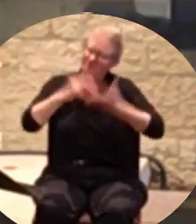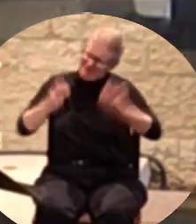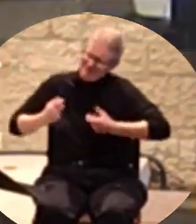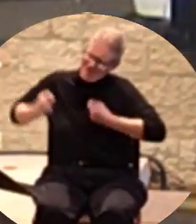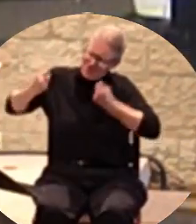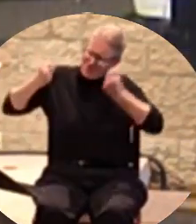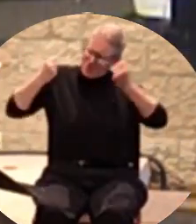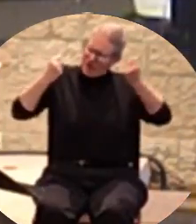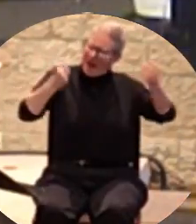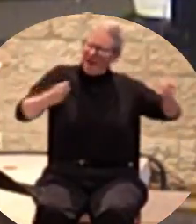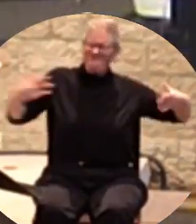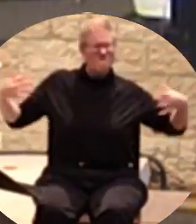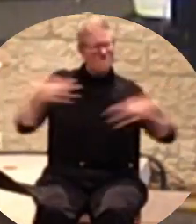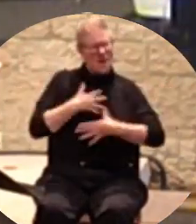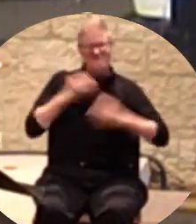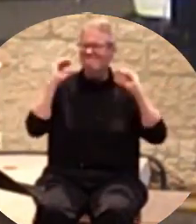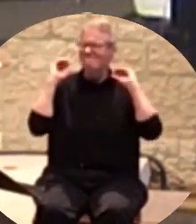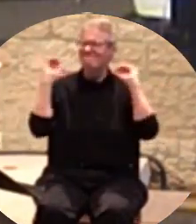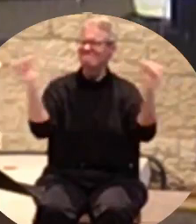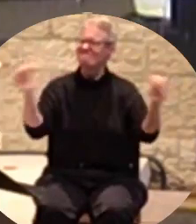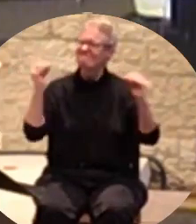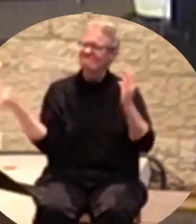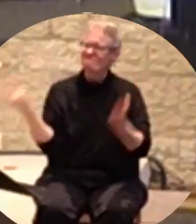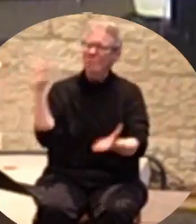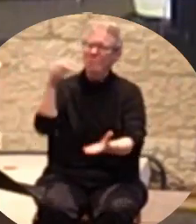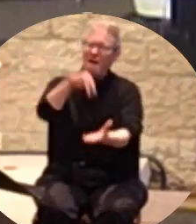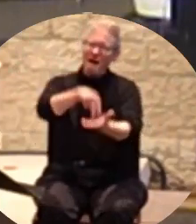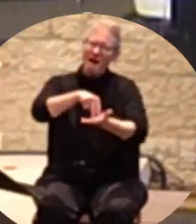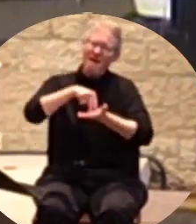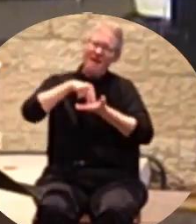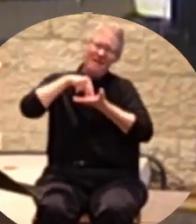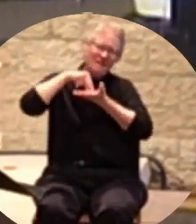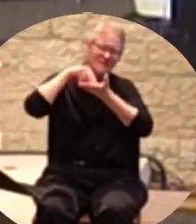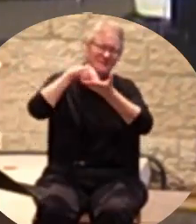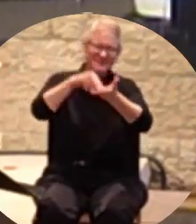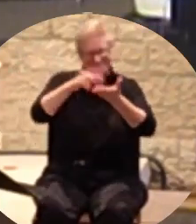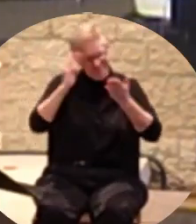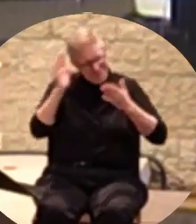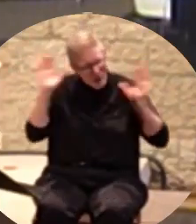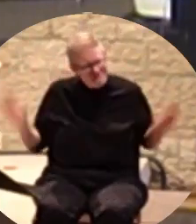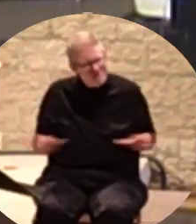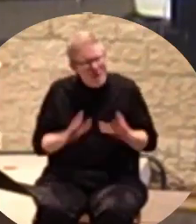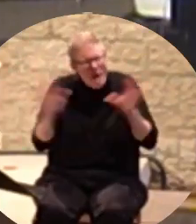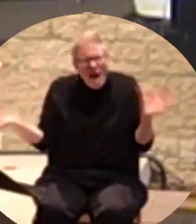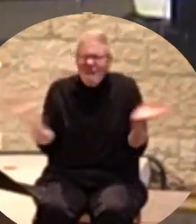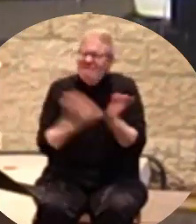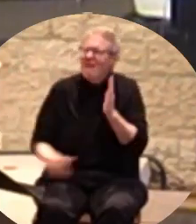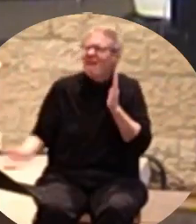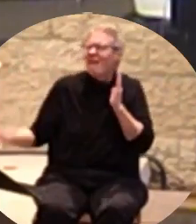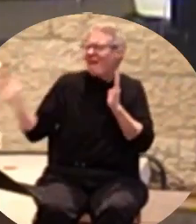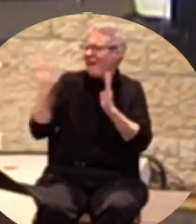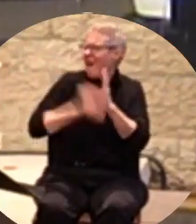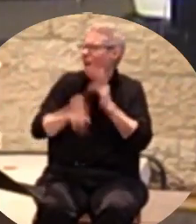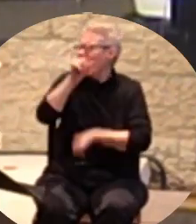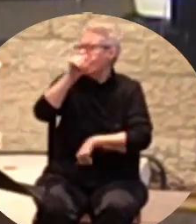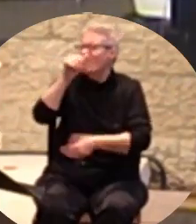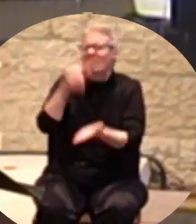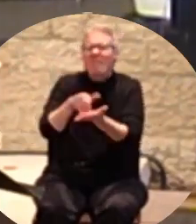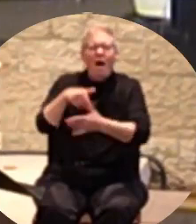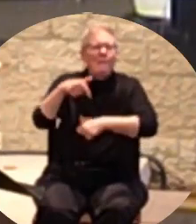Rise unafraid, you'll rise up, and you'll do it 1,000 times